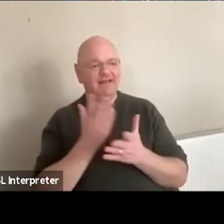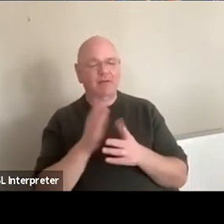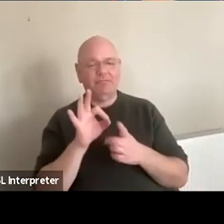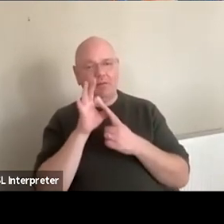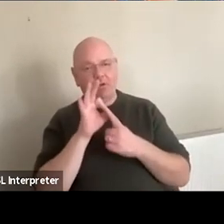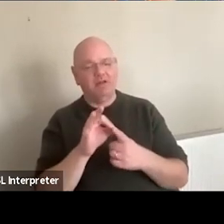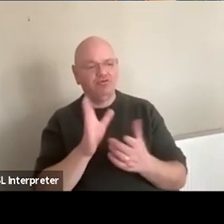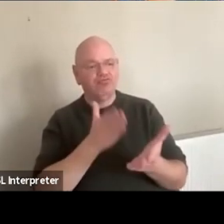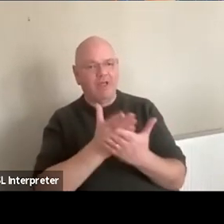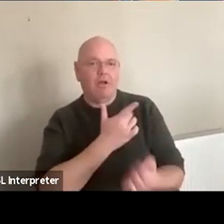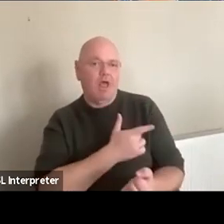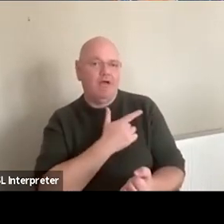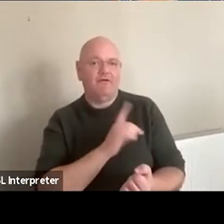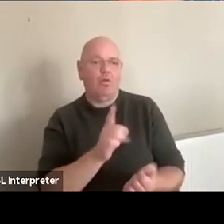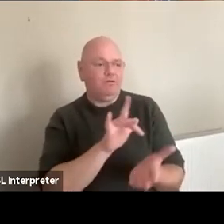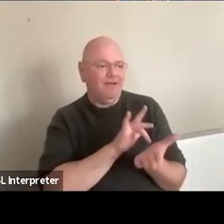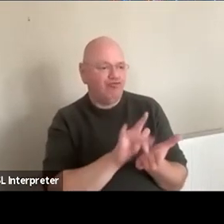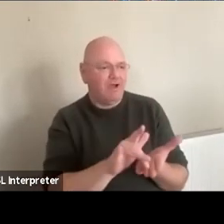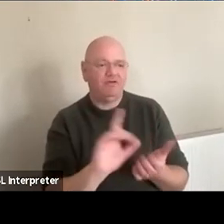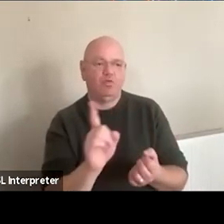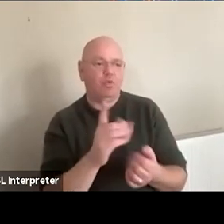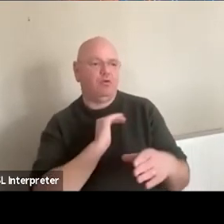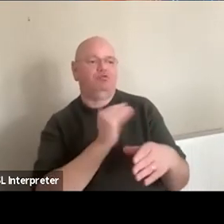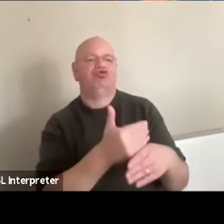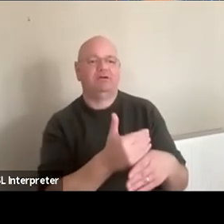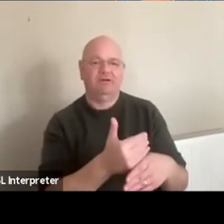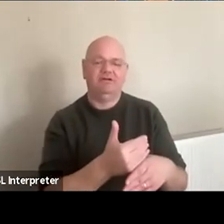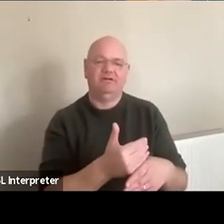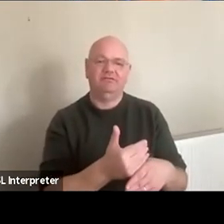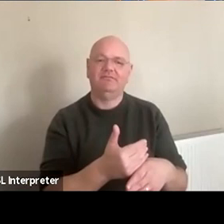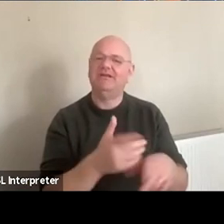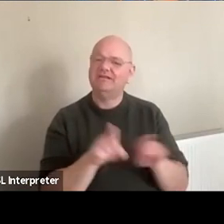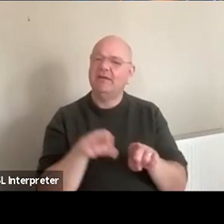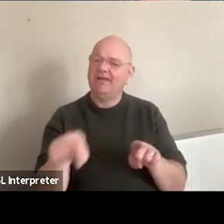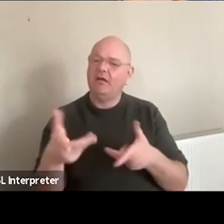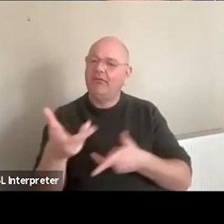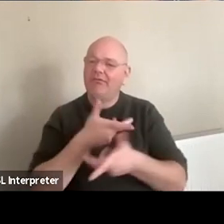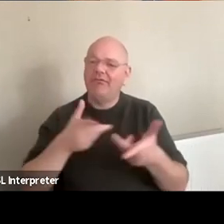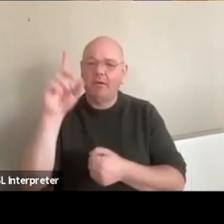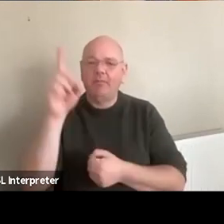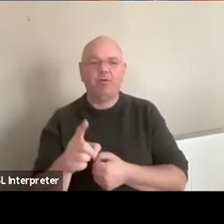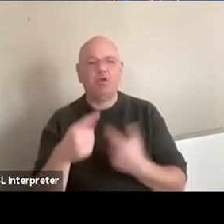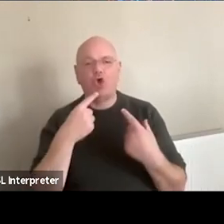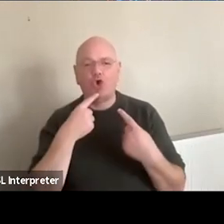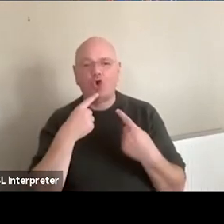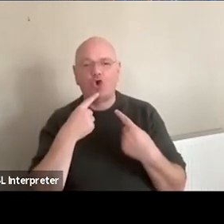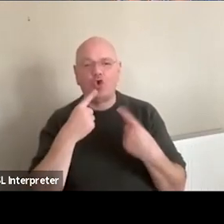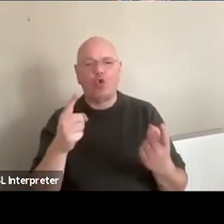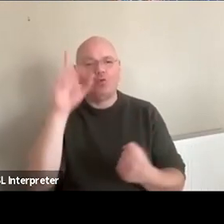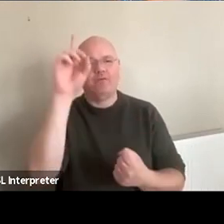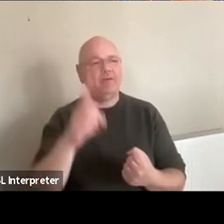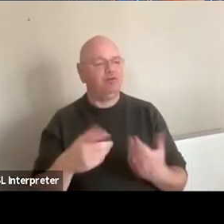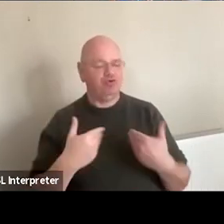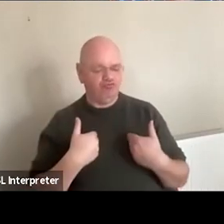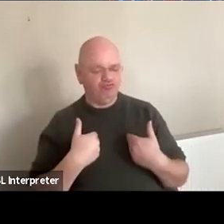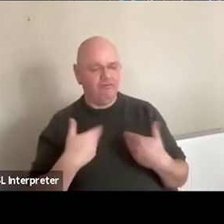what's obstructed, and also, you know, as has been spoken about here, what it means when people are calling for people to so-called reveal themselves